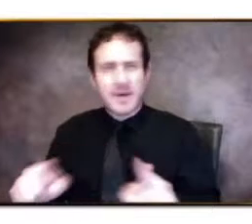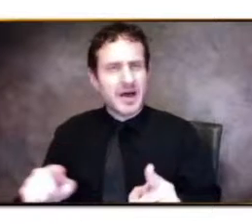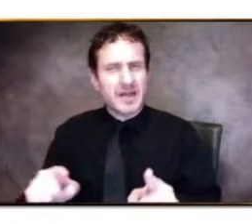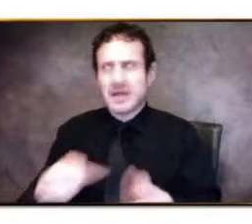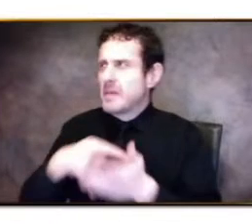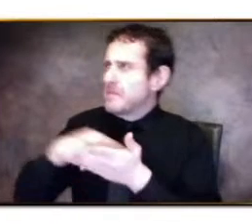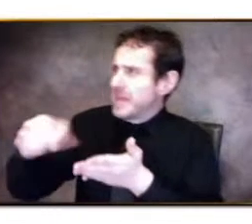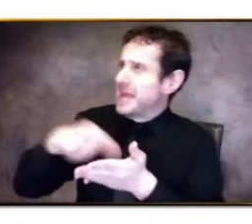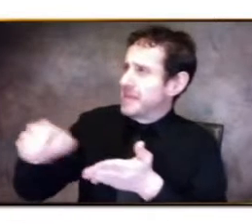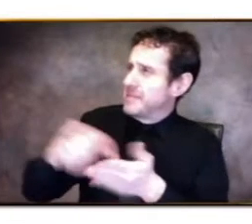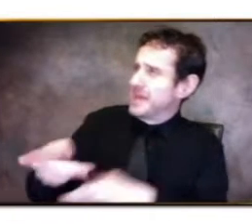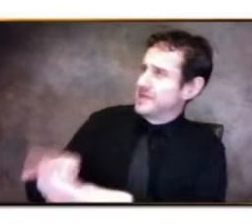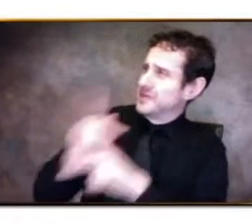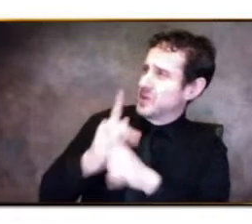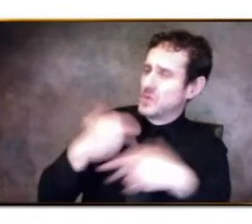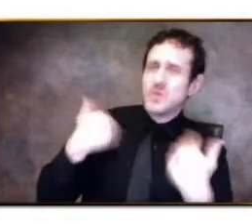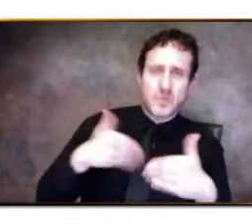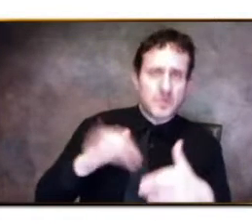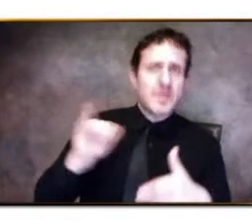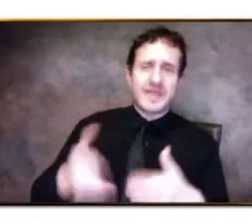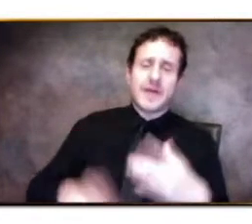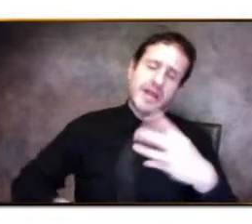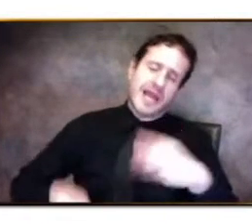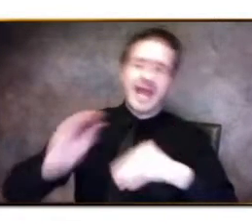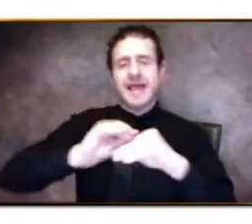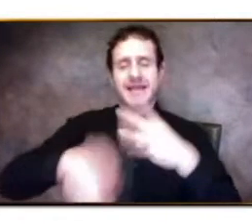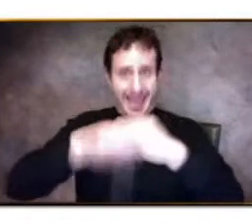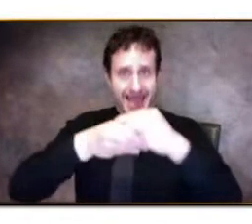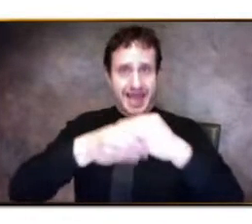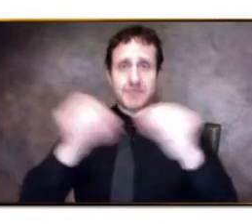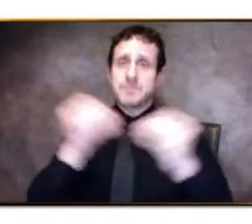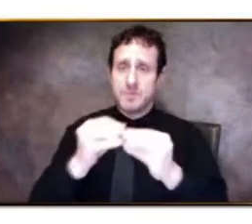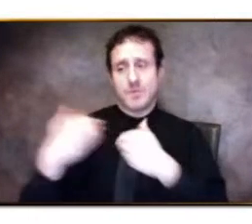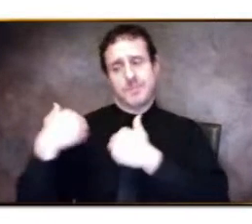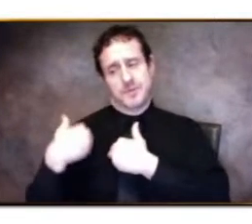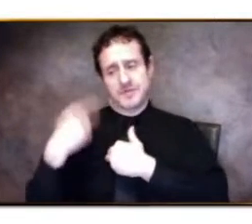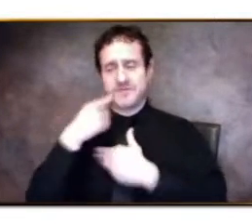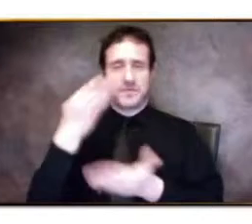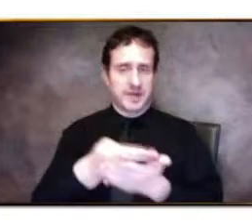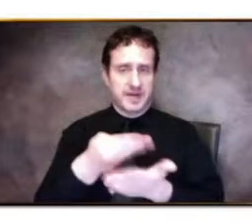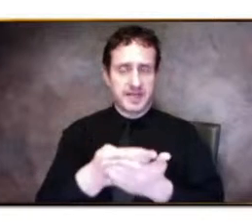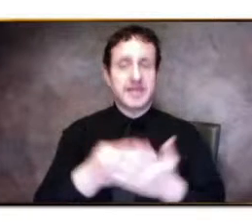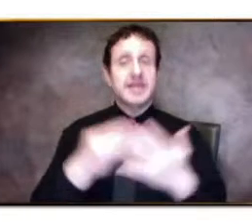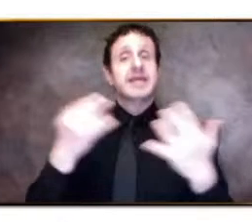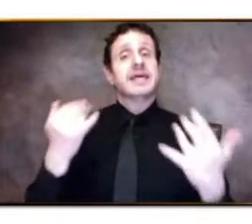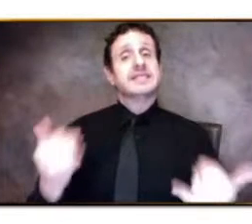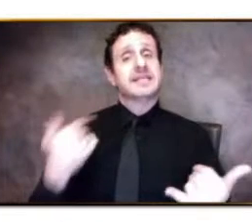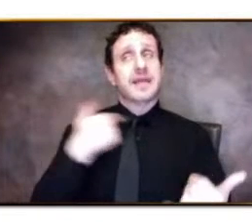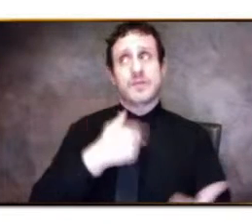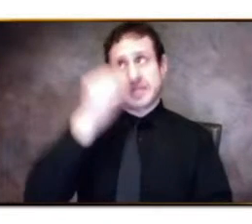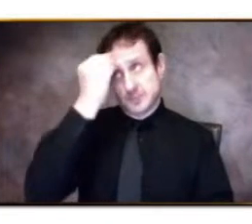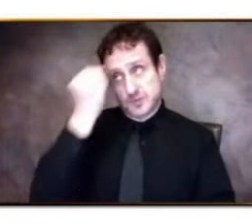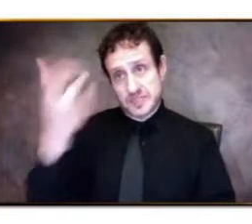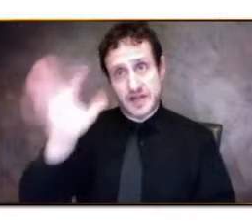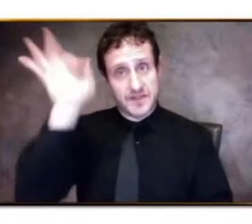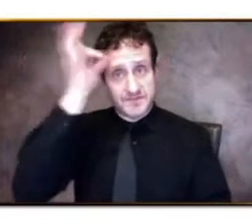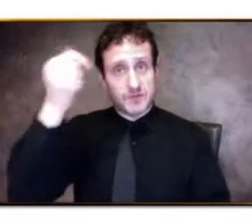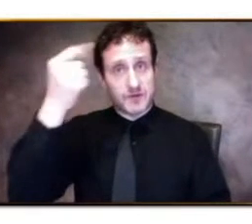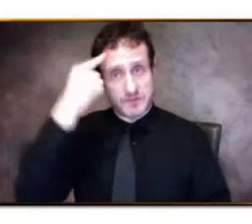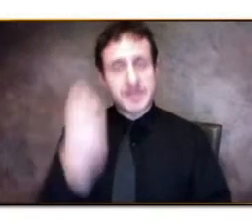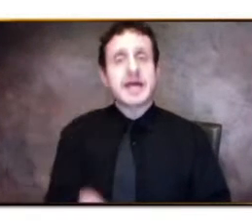repay that entire amount. Today is the day we must give notice to the Fed of the amount we intend to